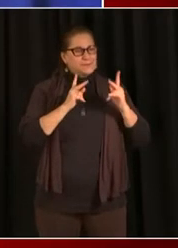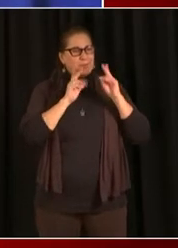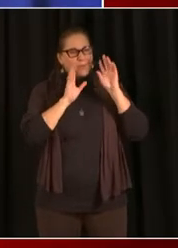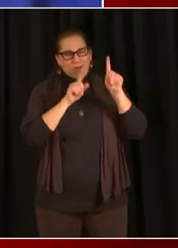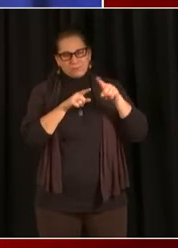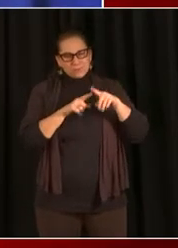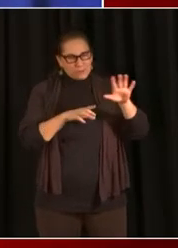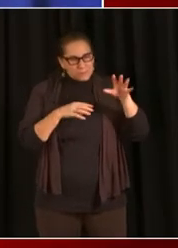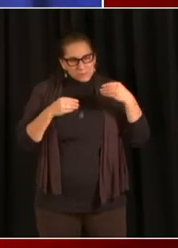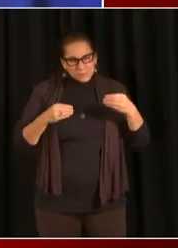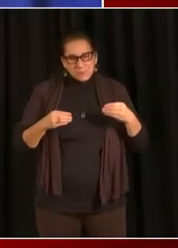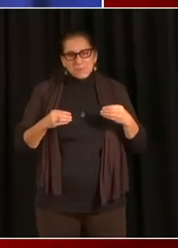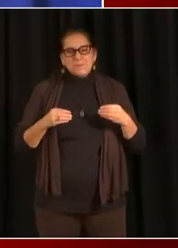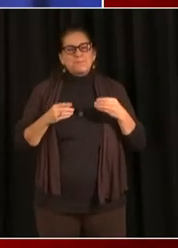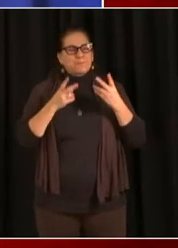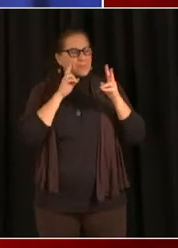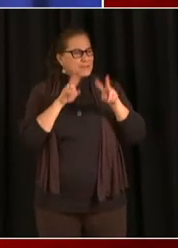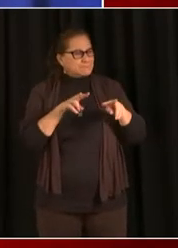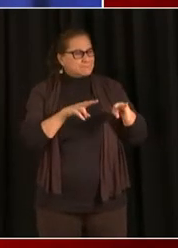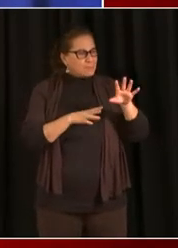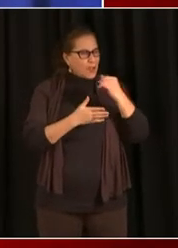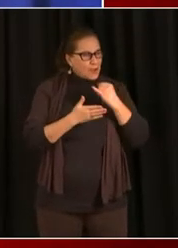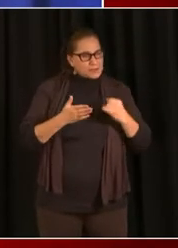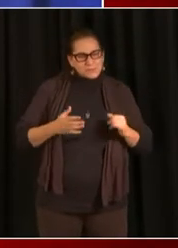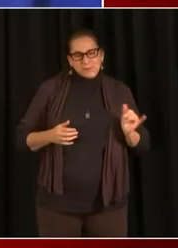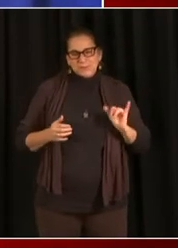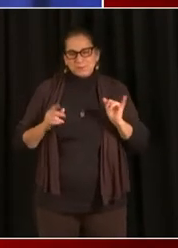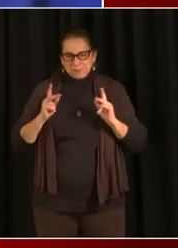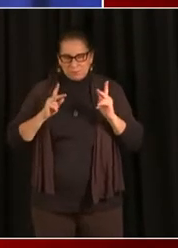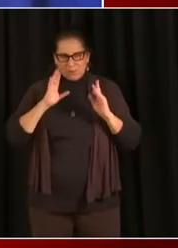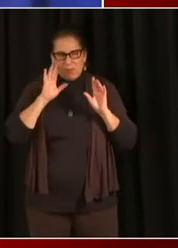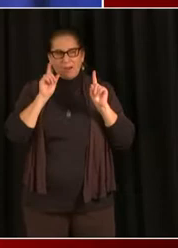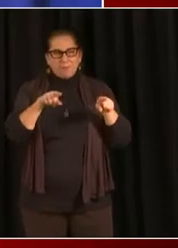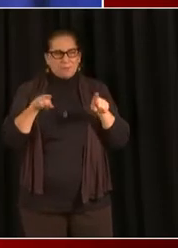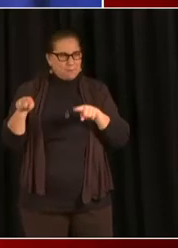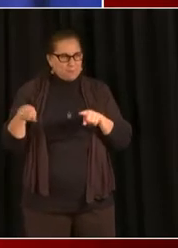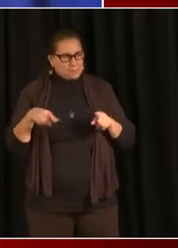advantages of having people come in and those repeat customers.